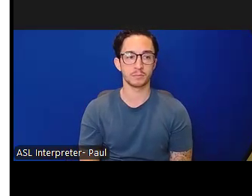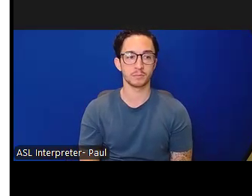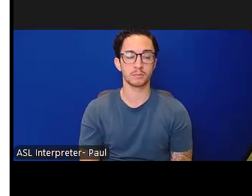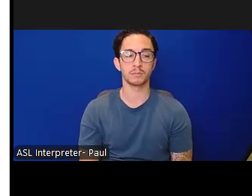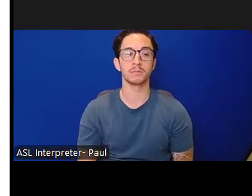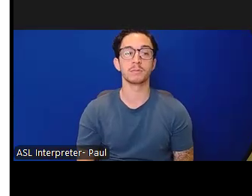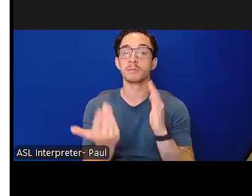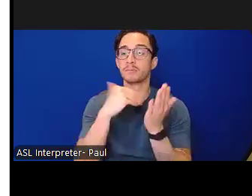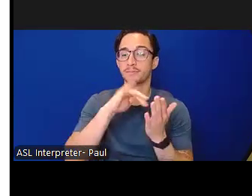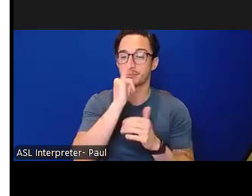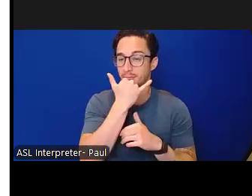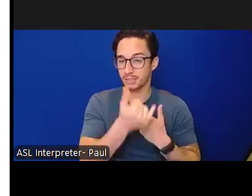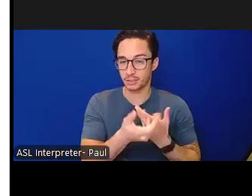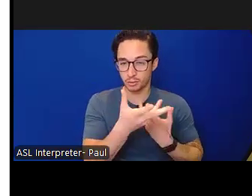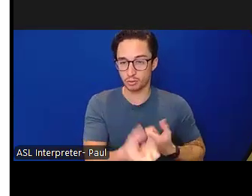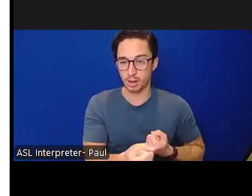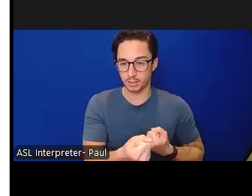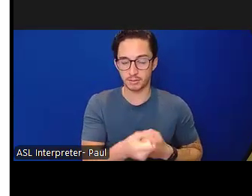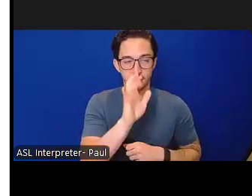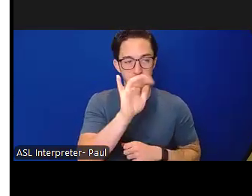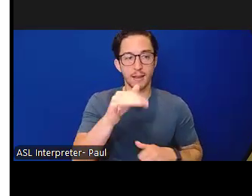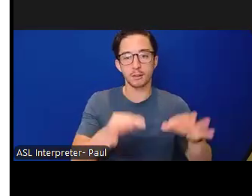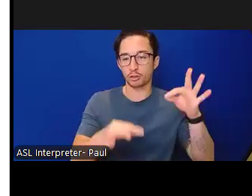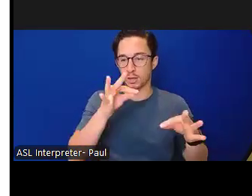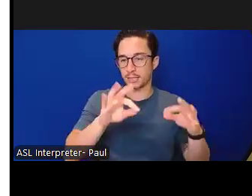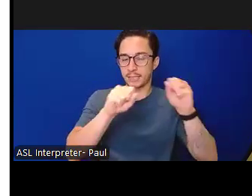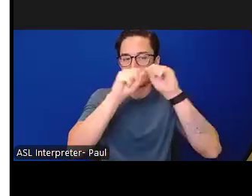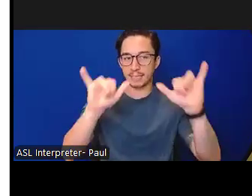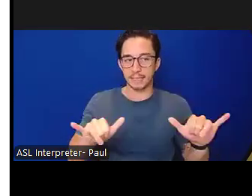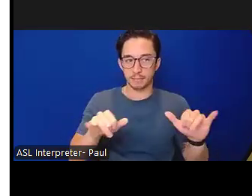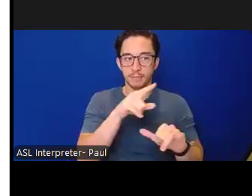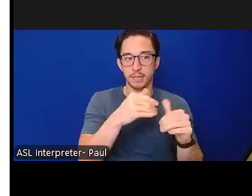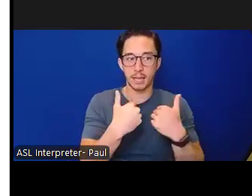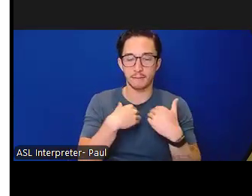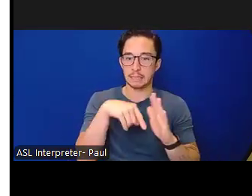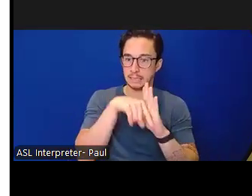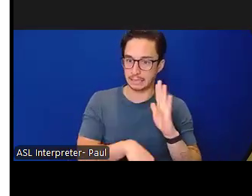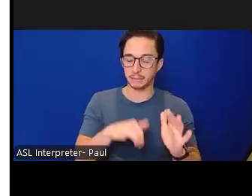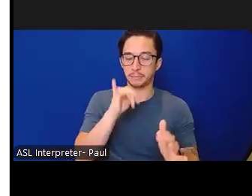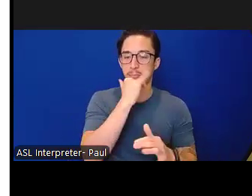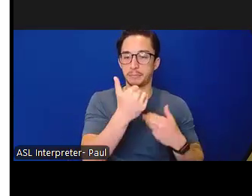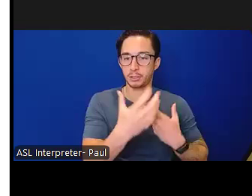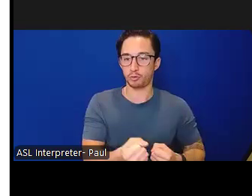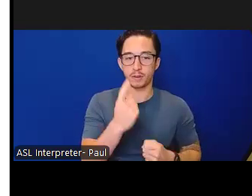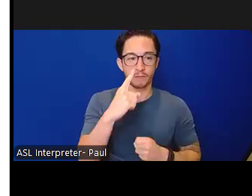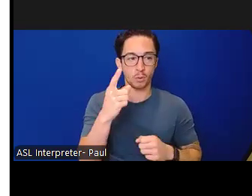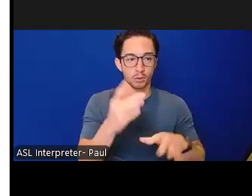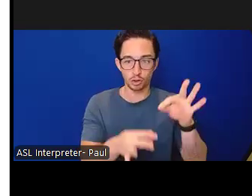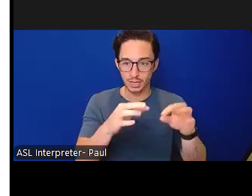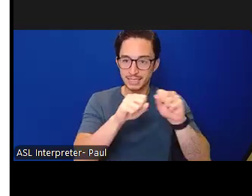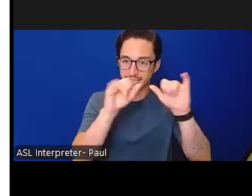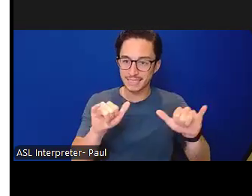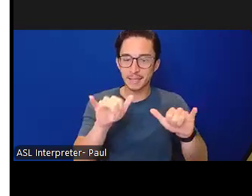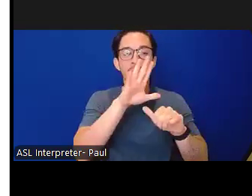Again, a mistrust in that justice system. They have a deep mistrust for both the justice system and